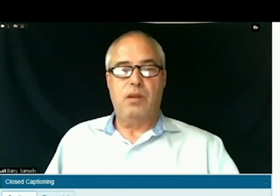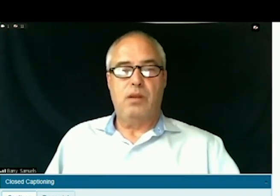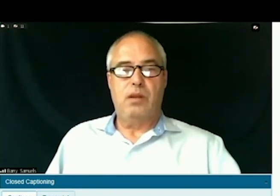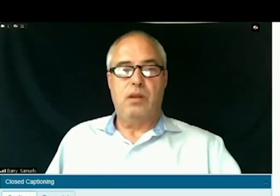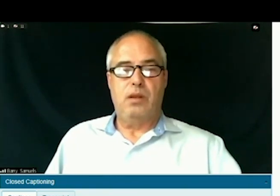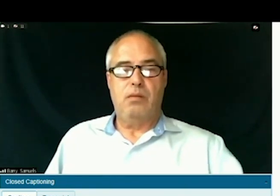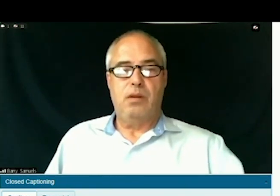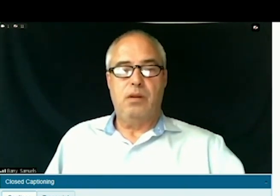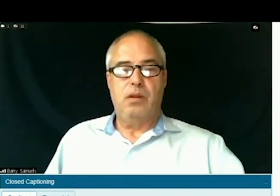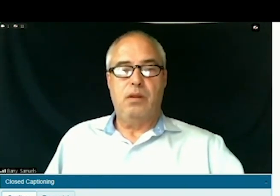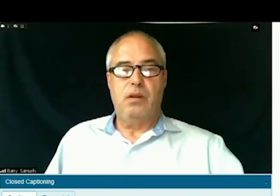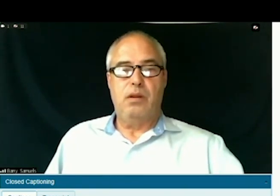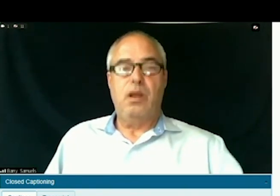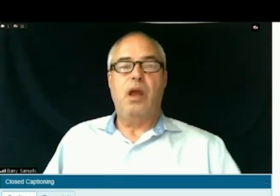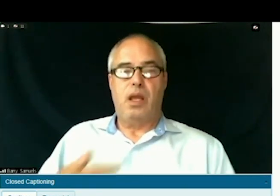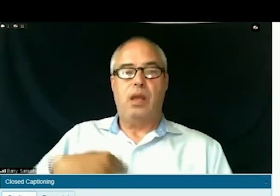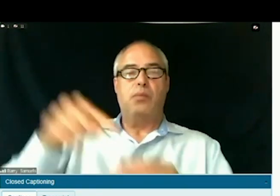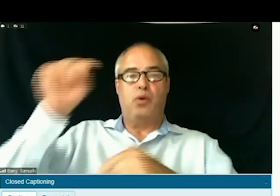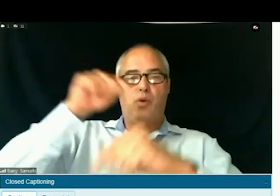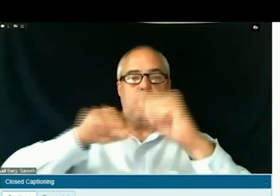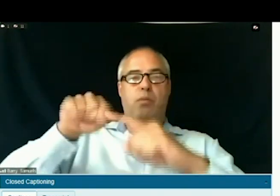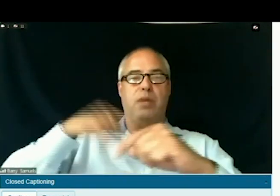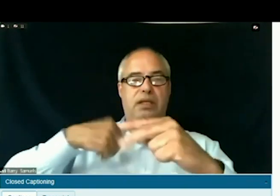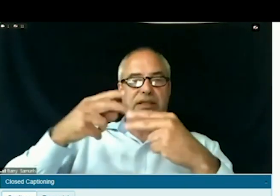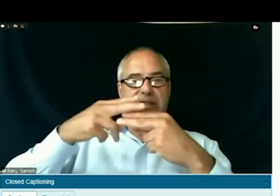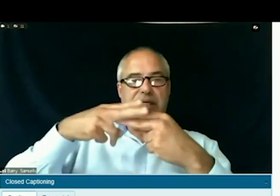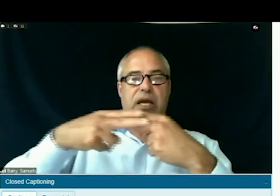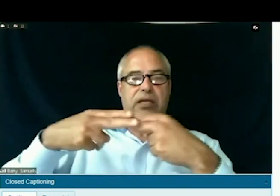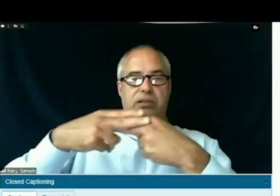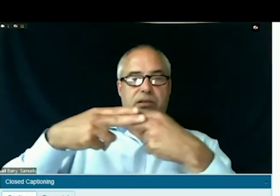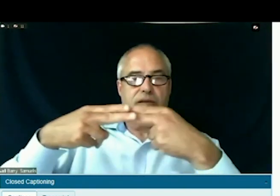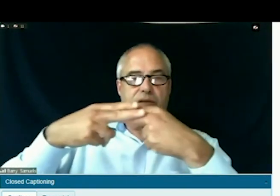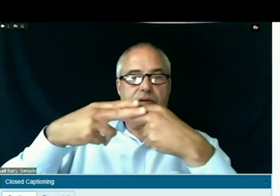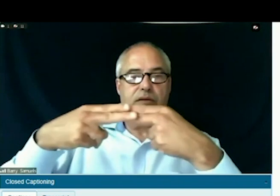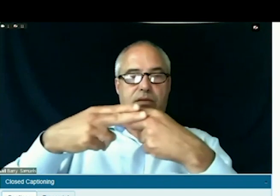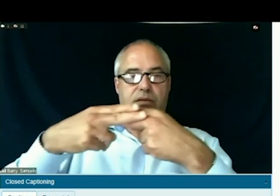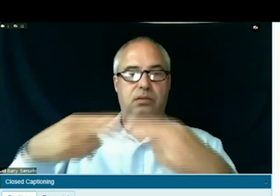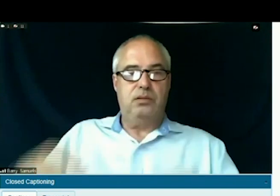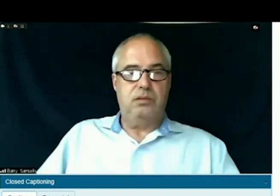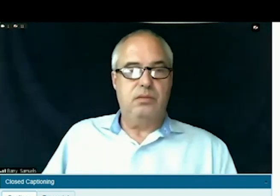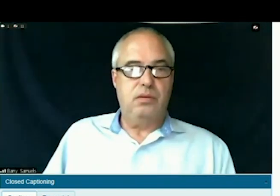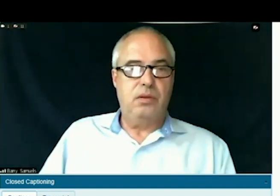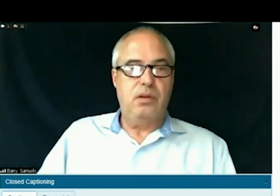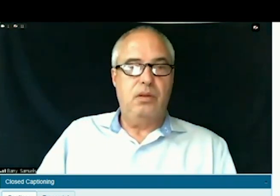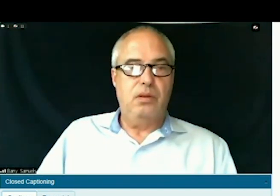I am going back on slides. Previous slide.